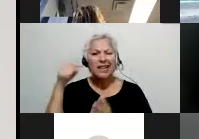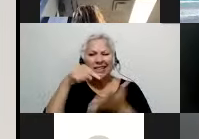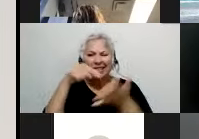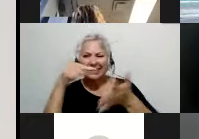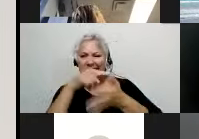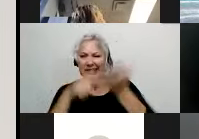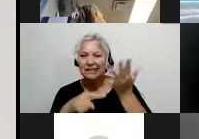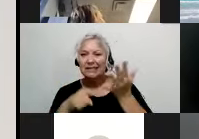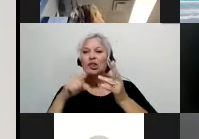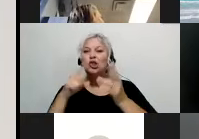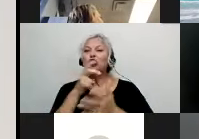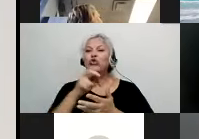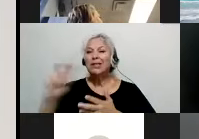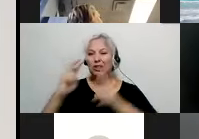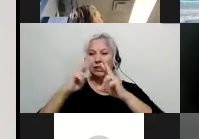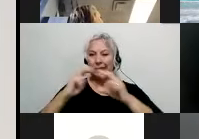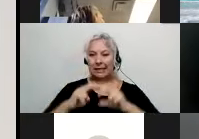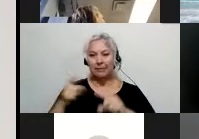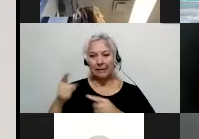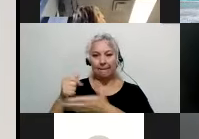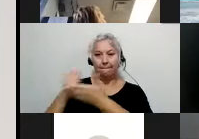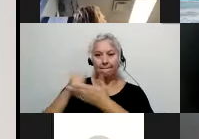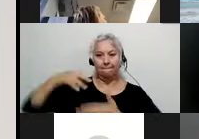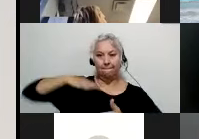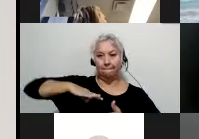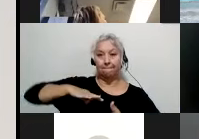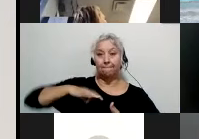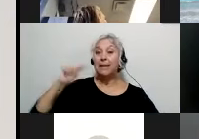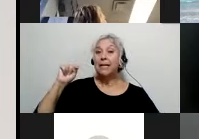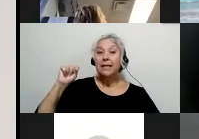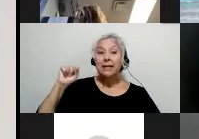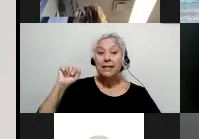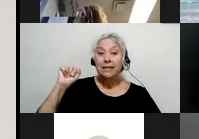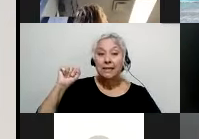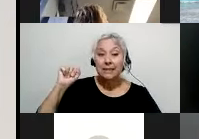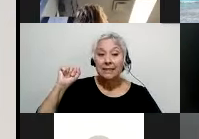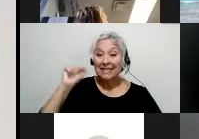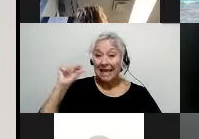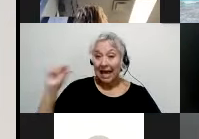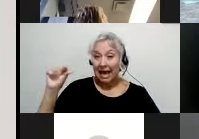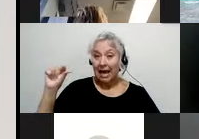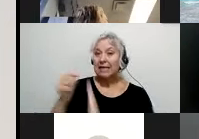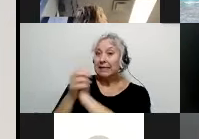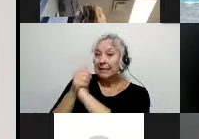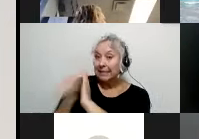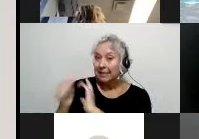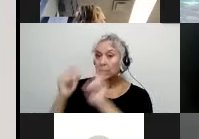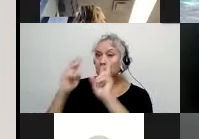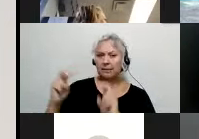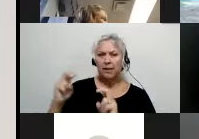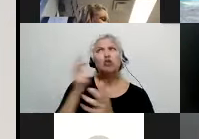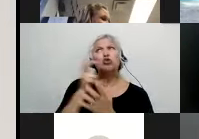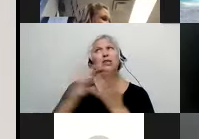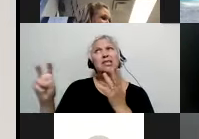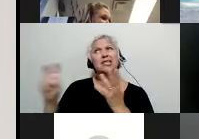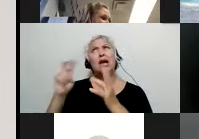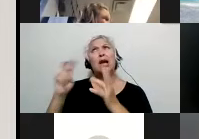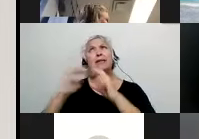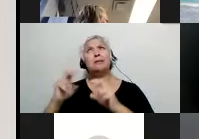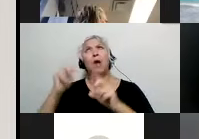can really help out as well. So the TAG is a skills assessment, and the TAG again stands for Transition Assessment and